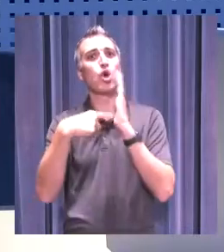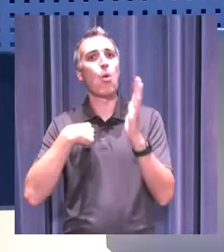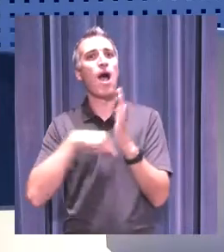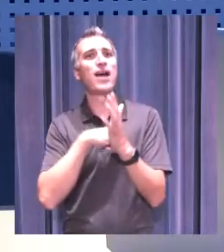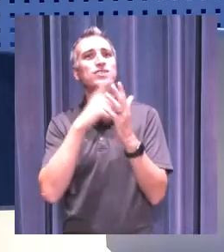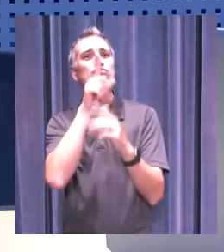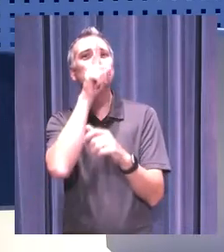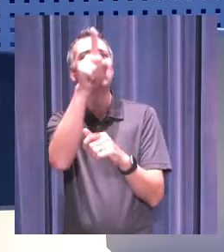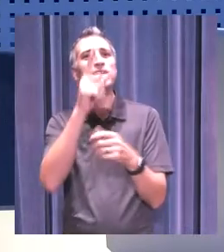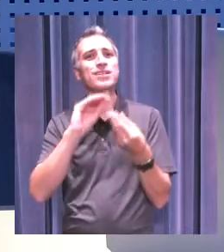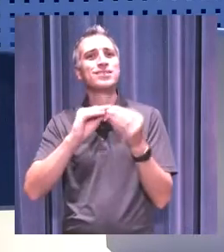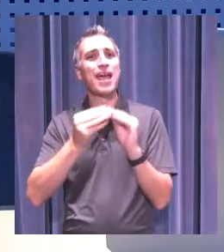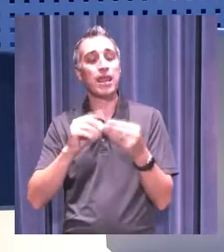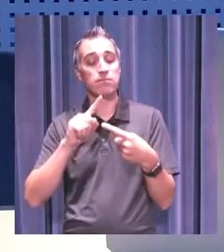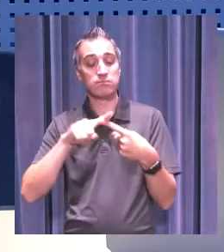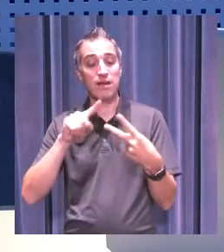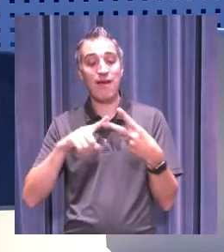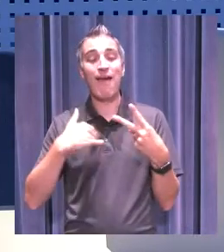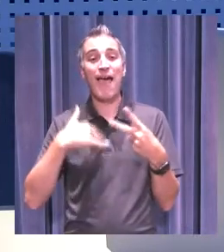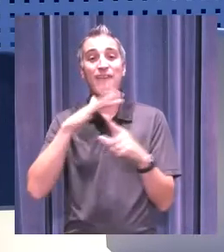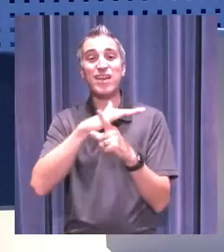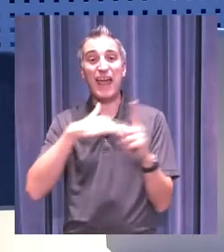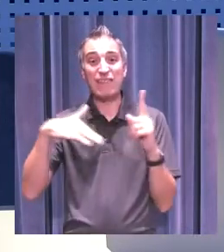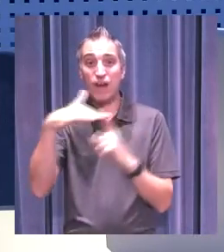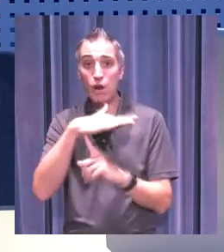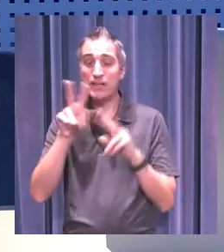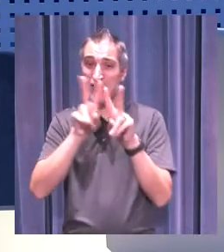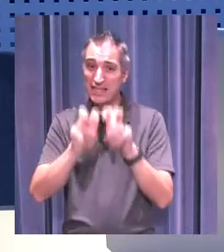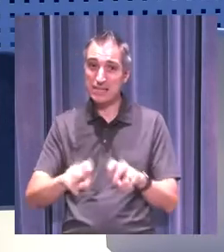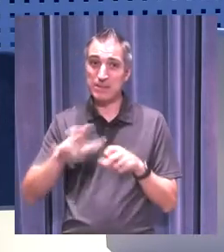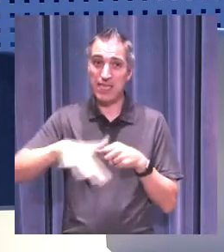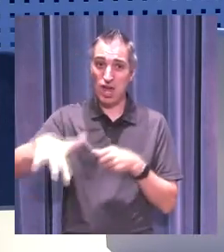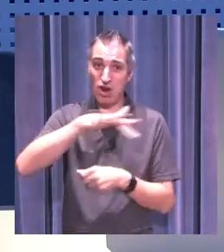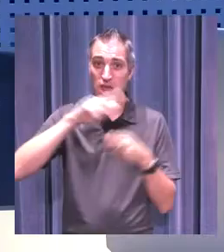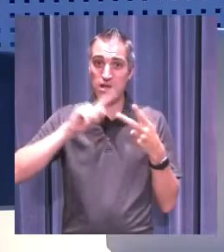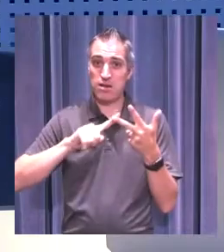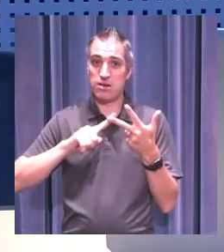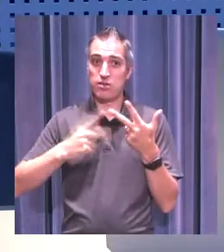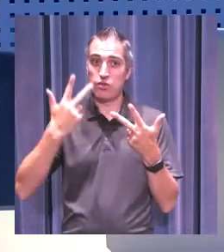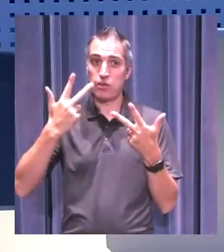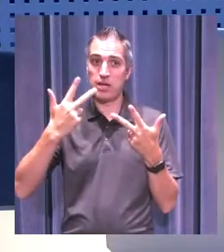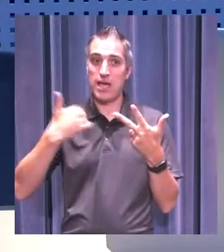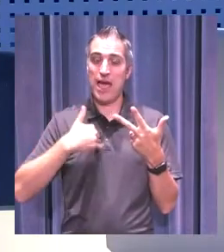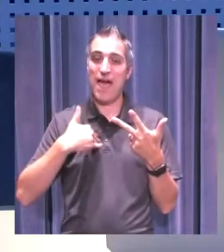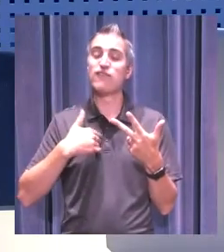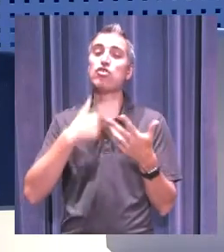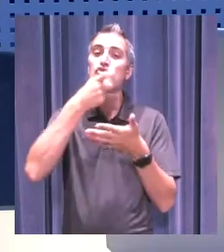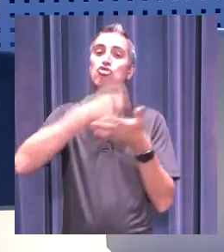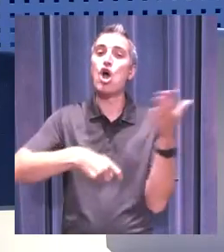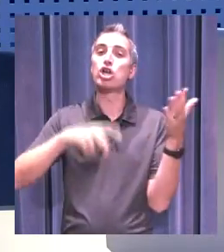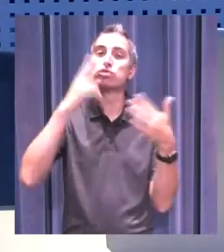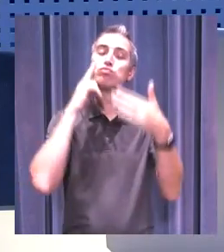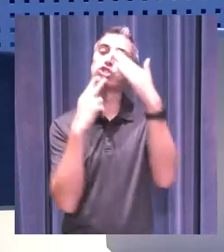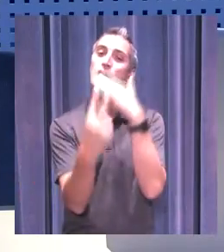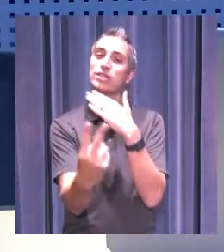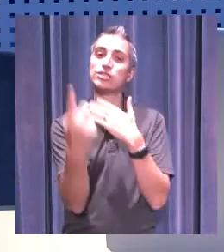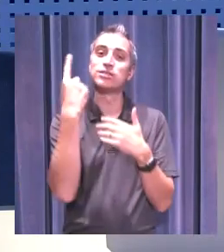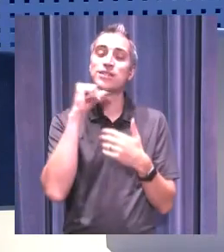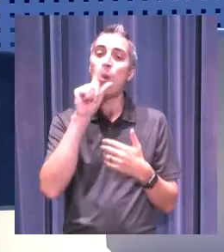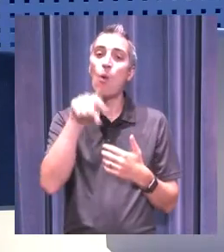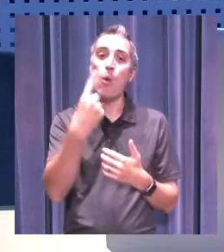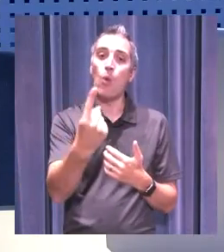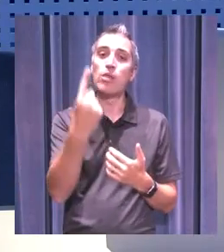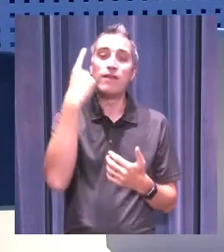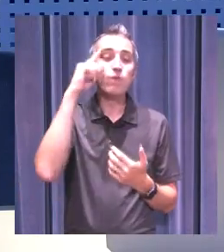2, produce environmental assessments of the area. 3, outline cost projections for not only